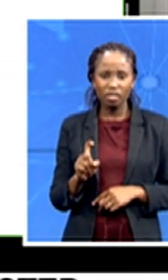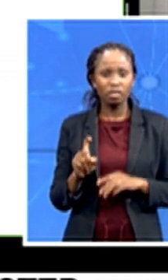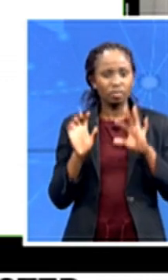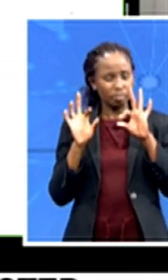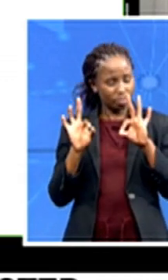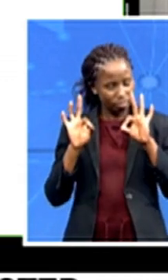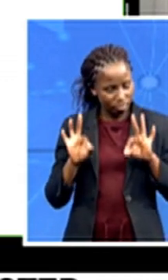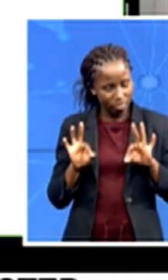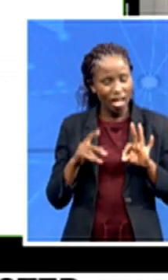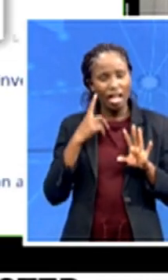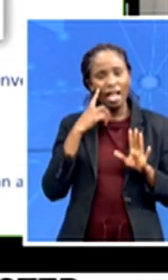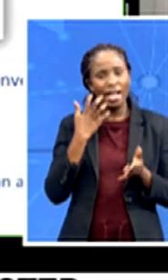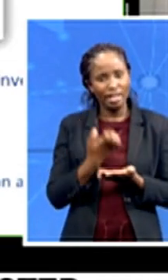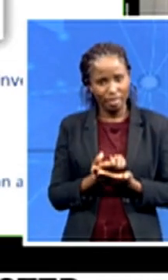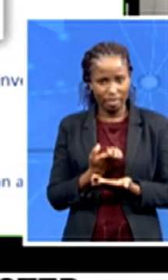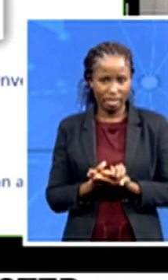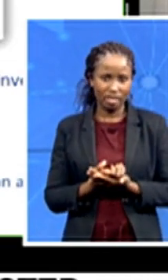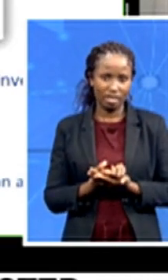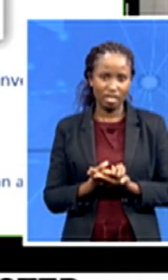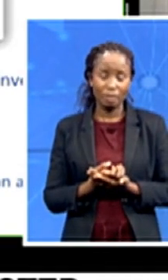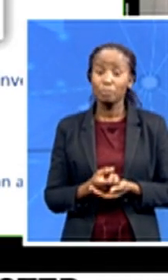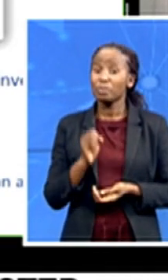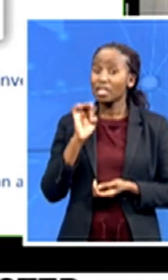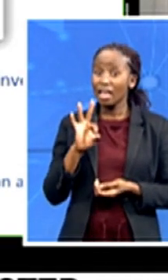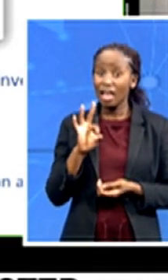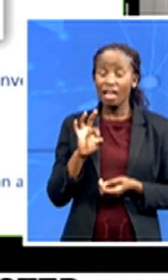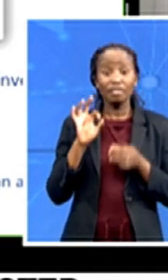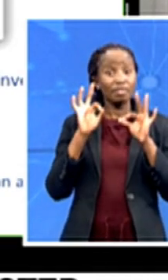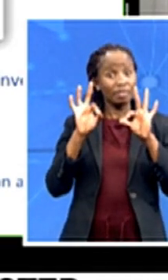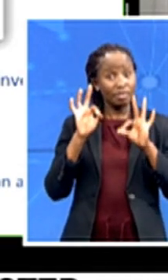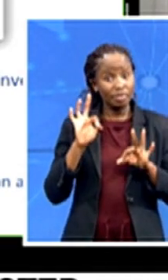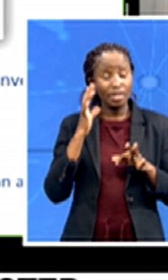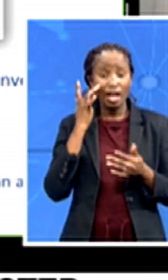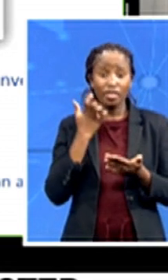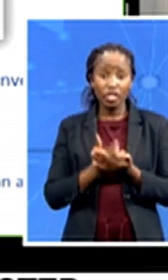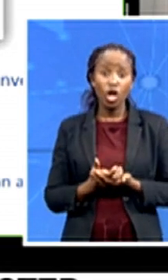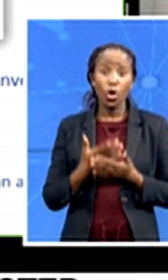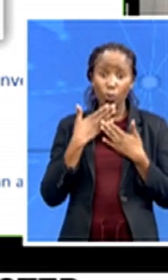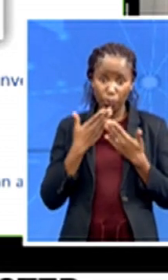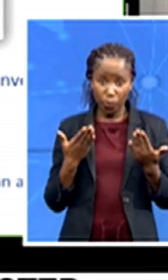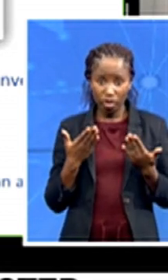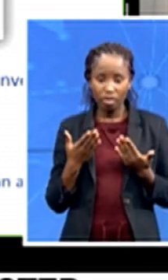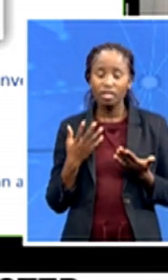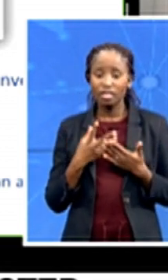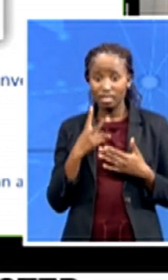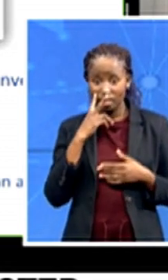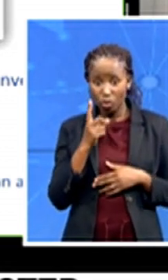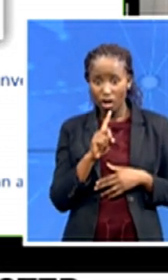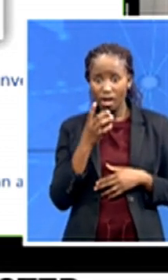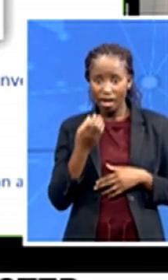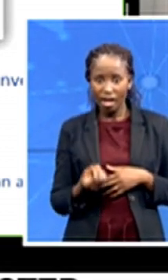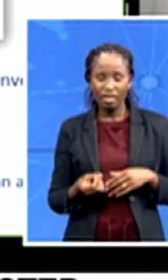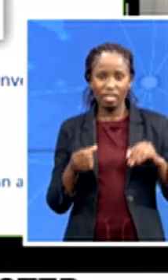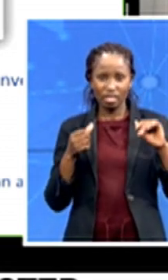there's no adequate evidence, I'm going to go back, then you will see there's 6 cases which were unclassifiable due